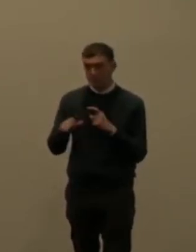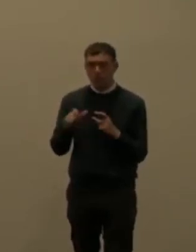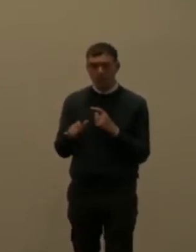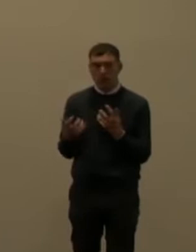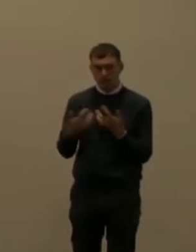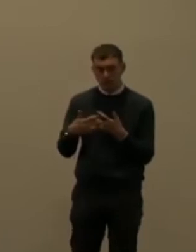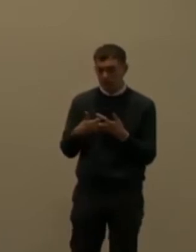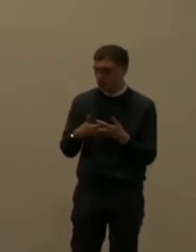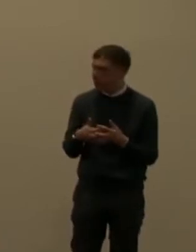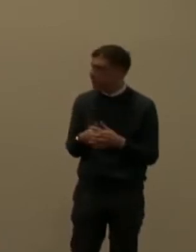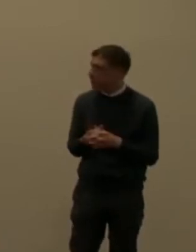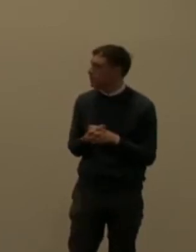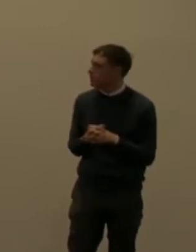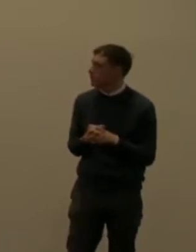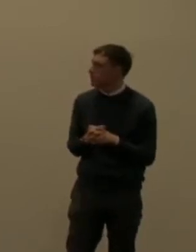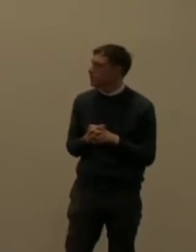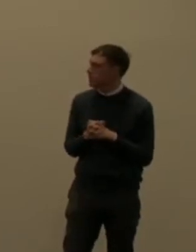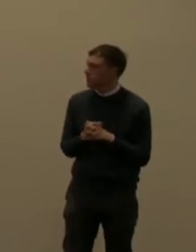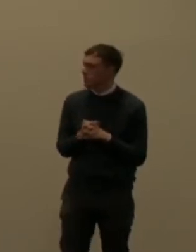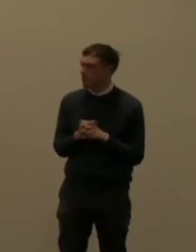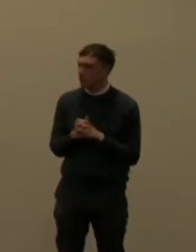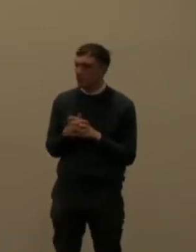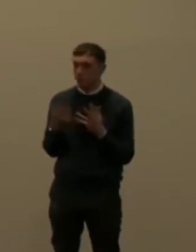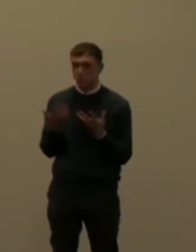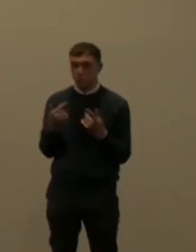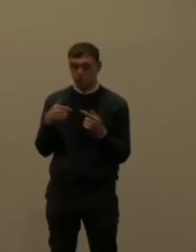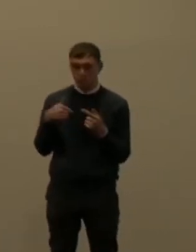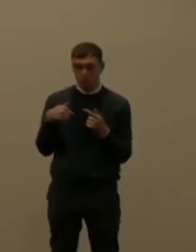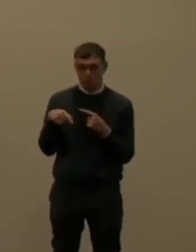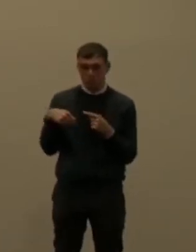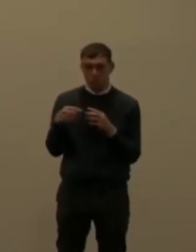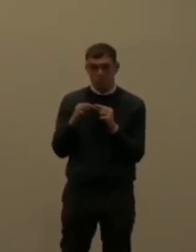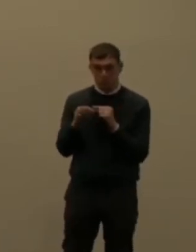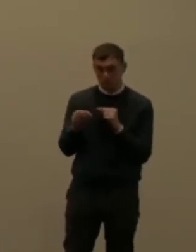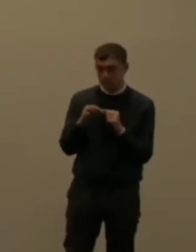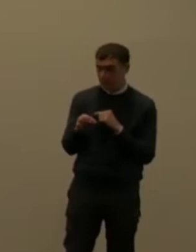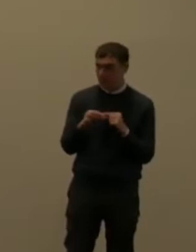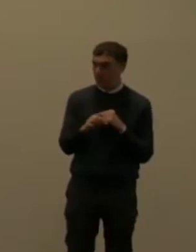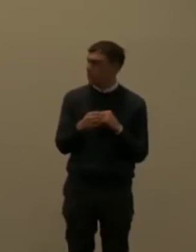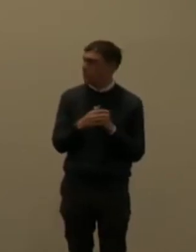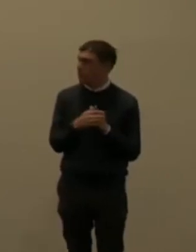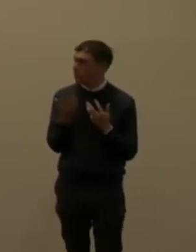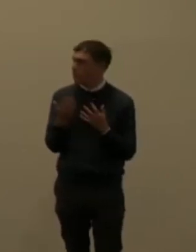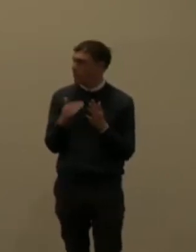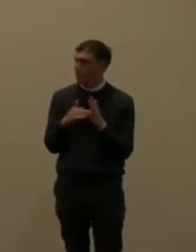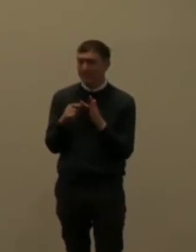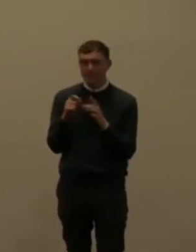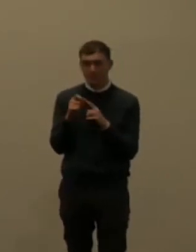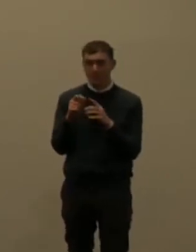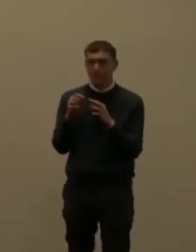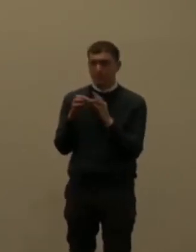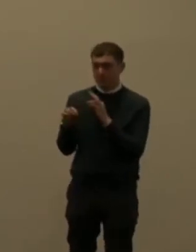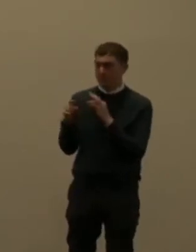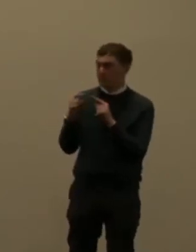So, so this pipeline will take my solution, create a zip file, and extract that zip